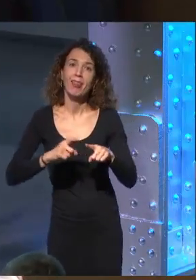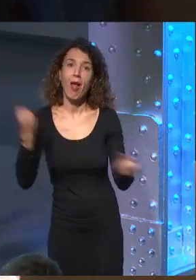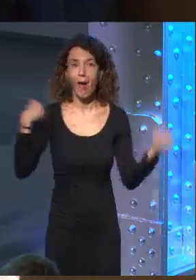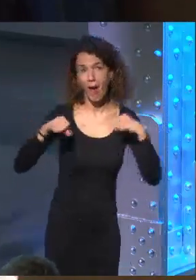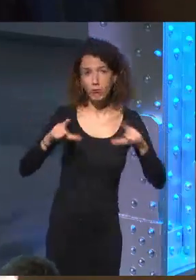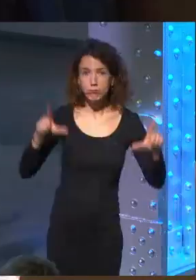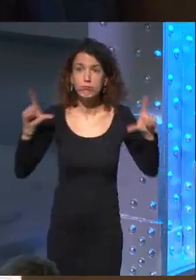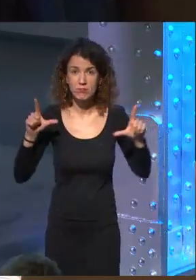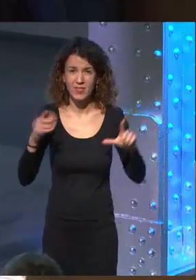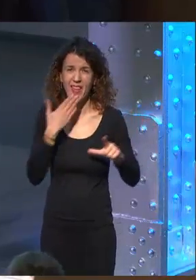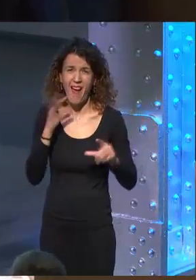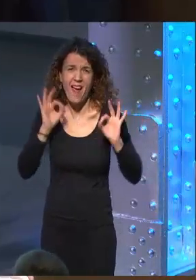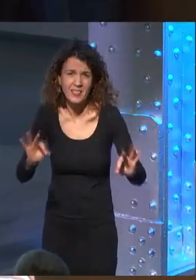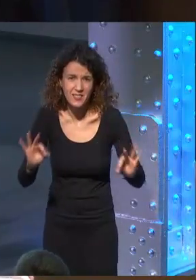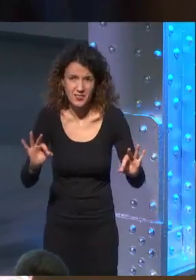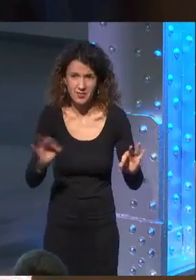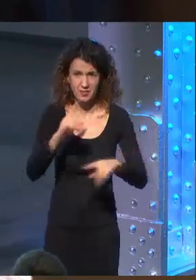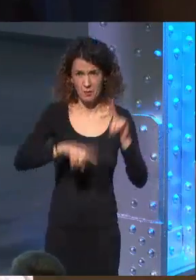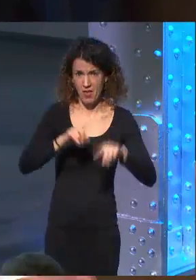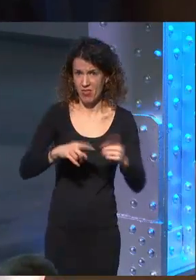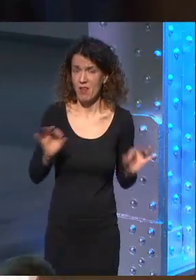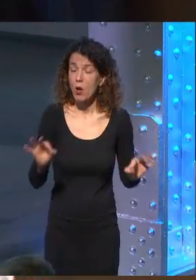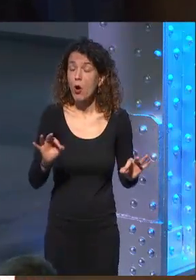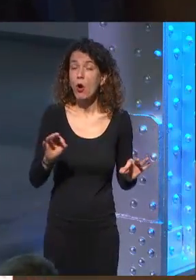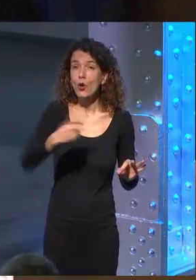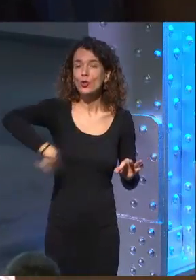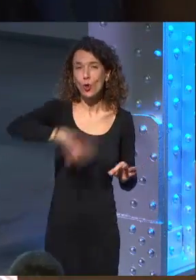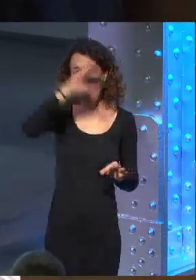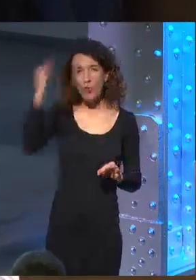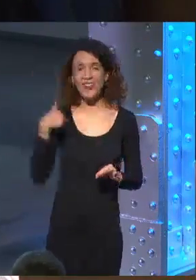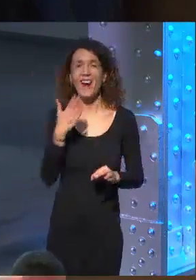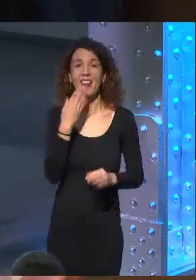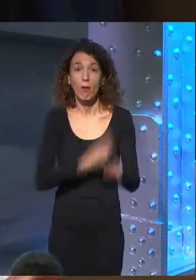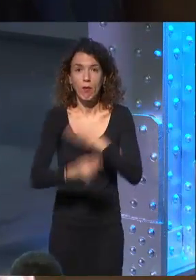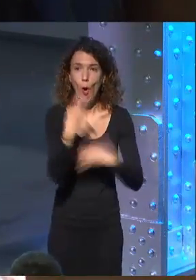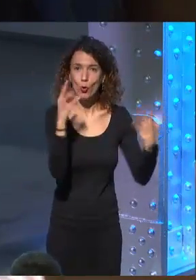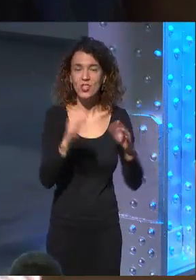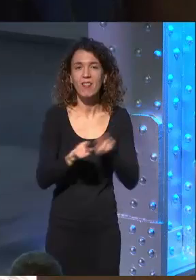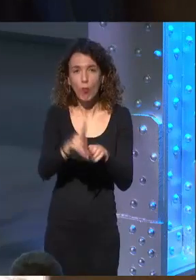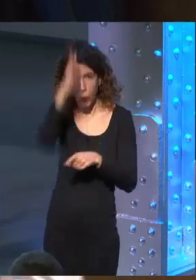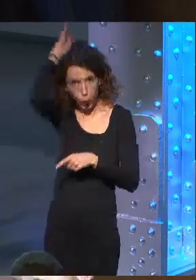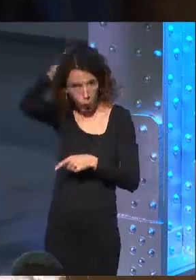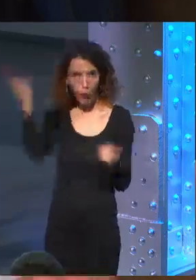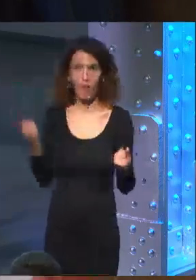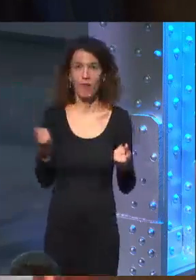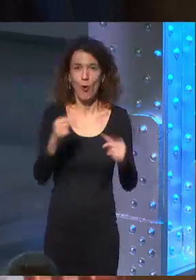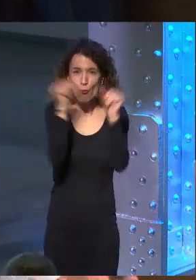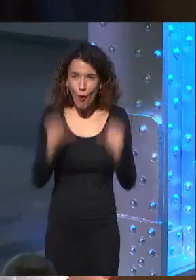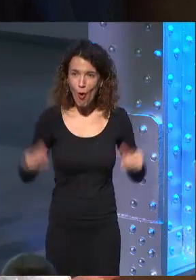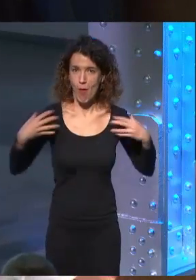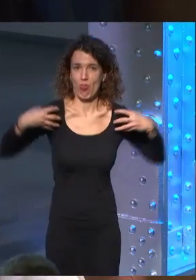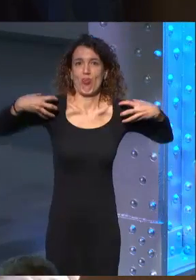just hormones. It's just what they do when they are teenagers. So, or have we